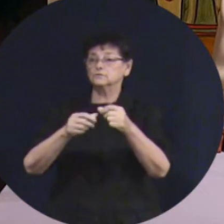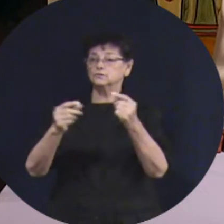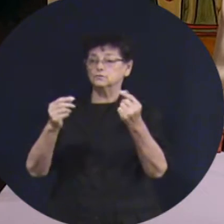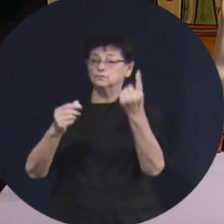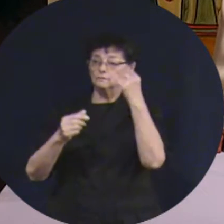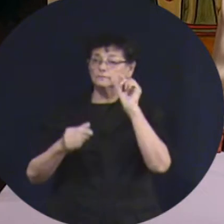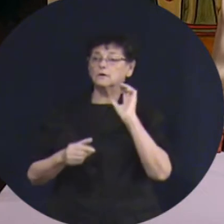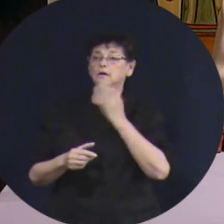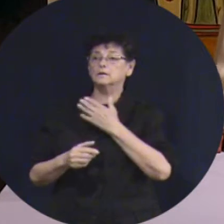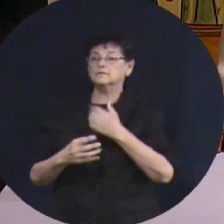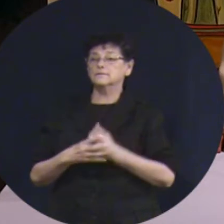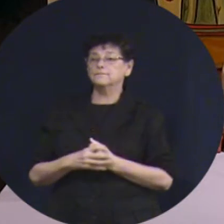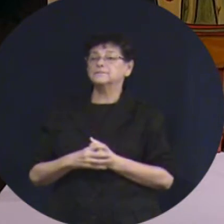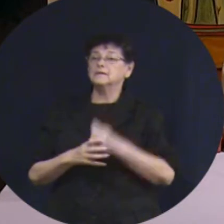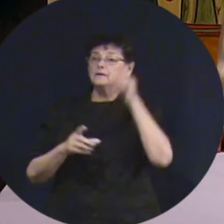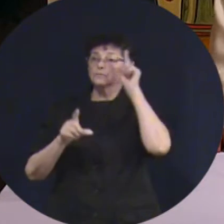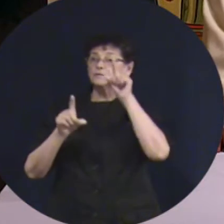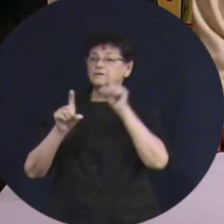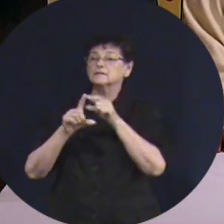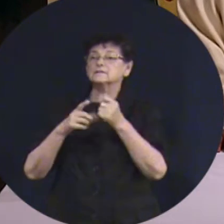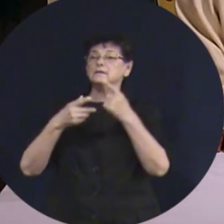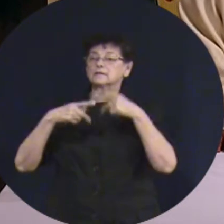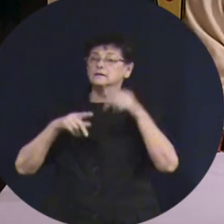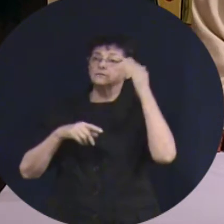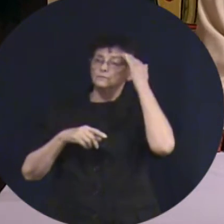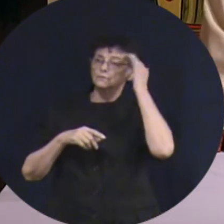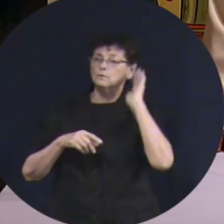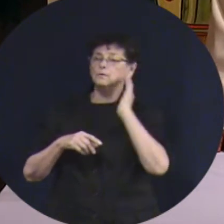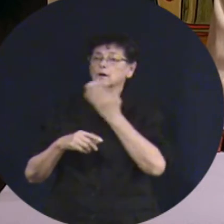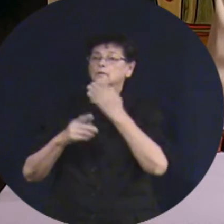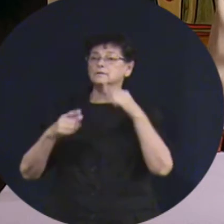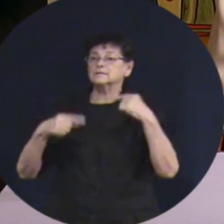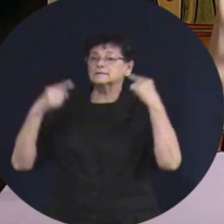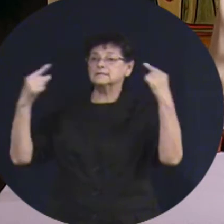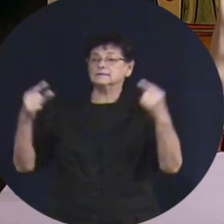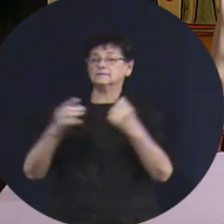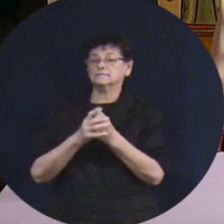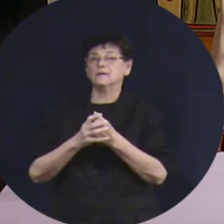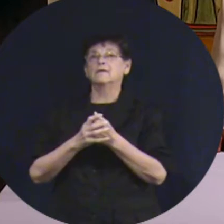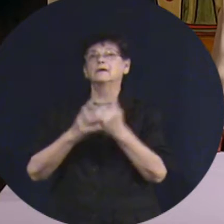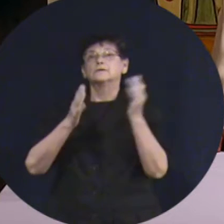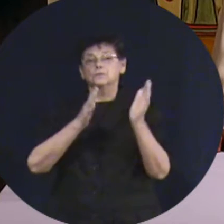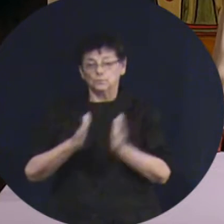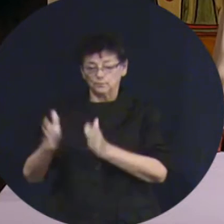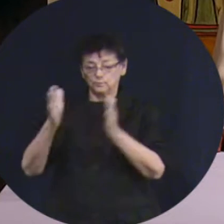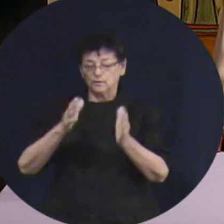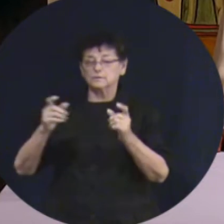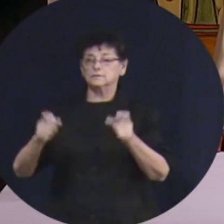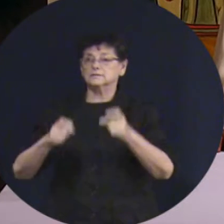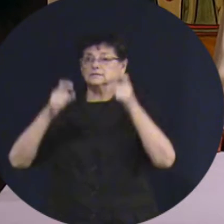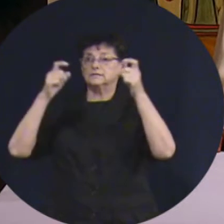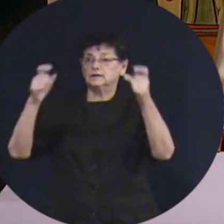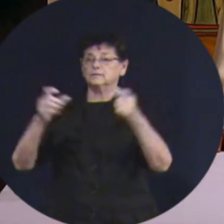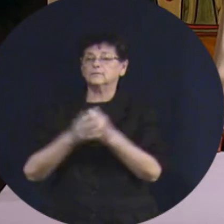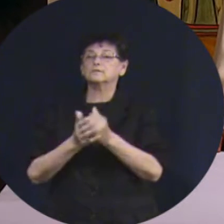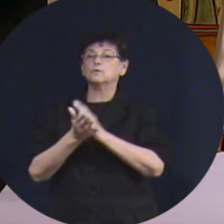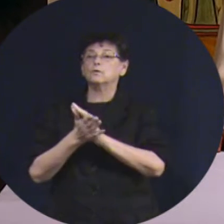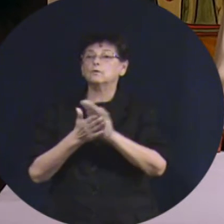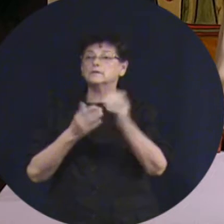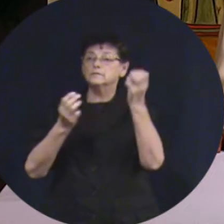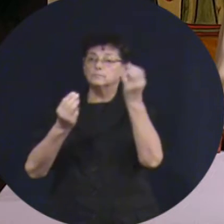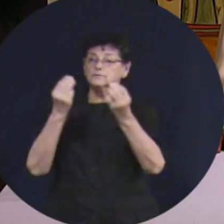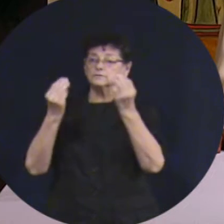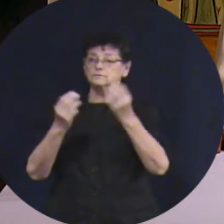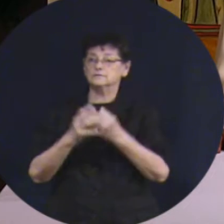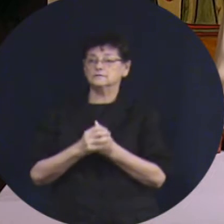for us. So, dear brothers and sisters, let us acknowledge our sins so as to prepare to celebrate the sacred